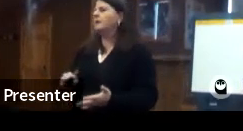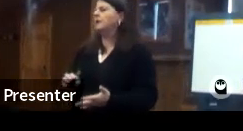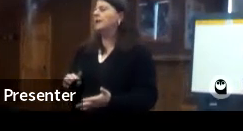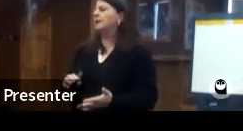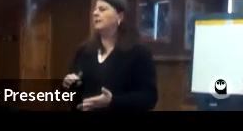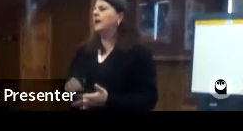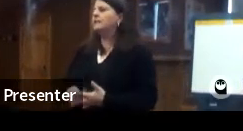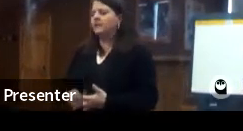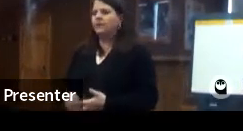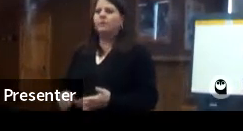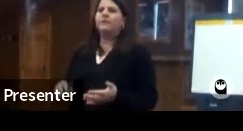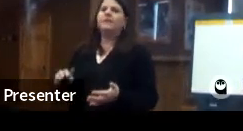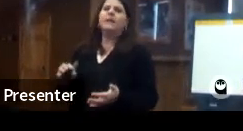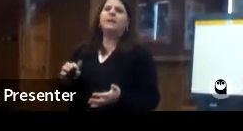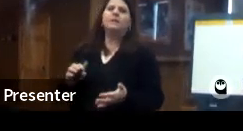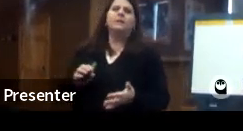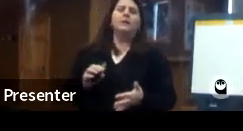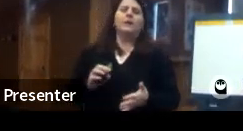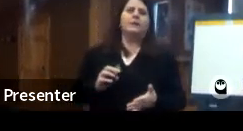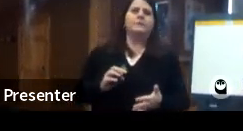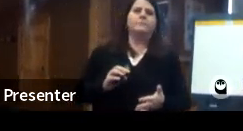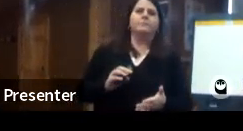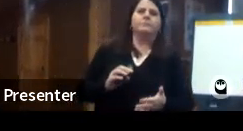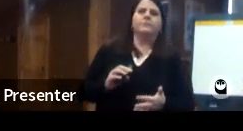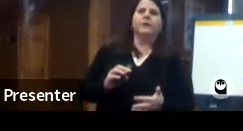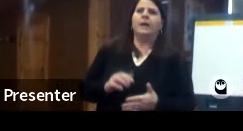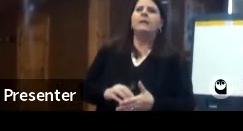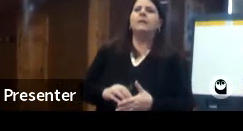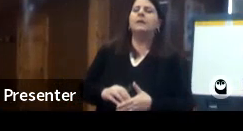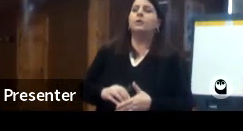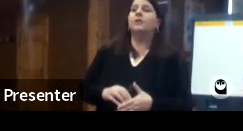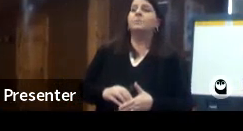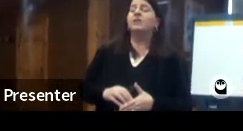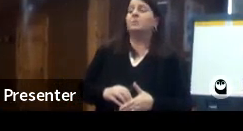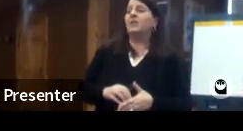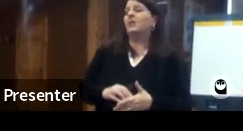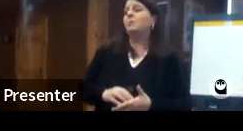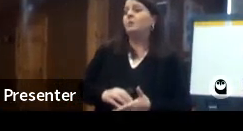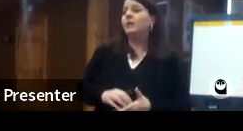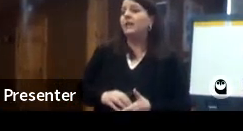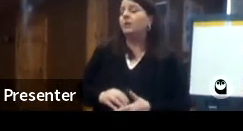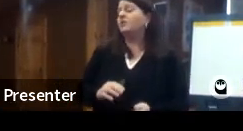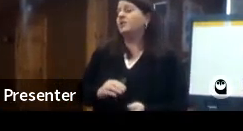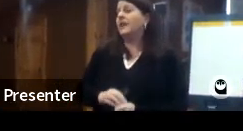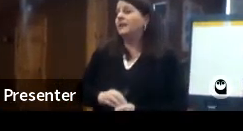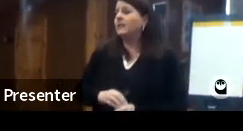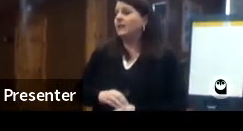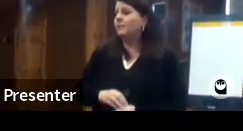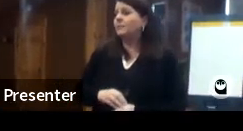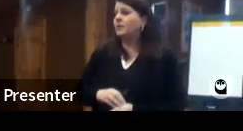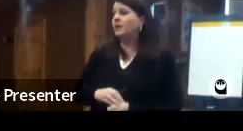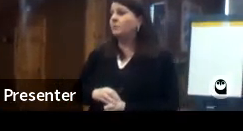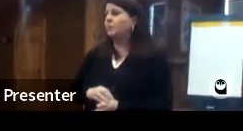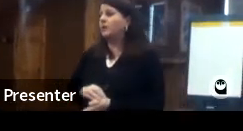written, like classes that you have taken, you know, anything, your experience within a community, your understanding